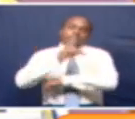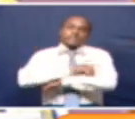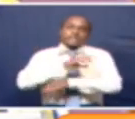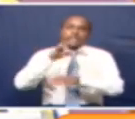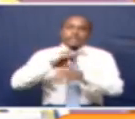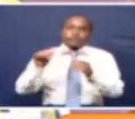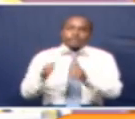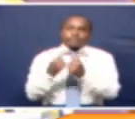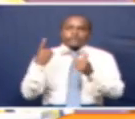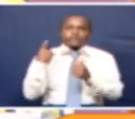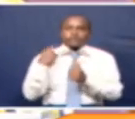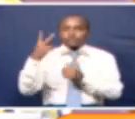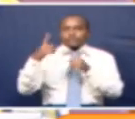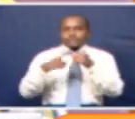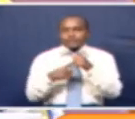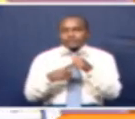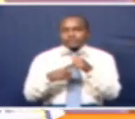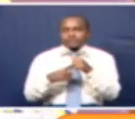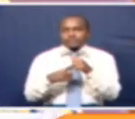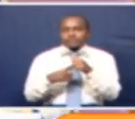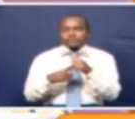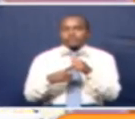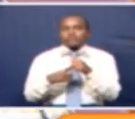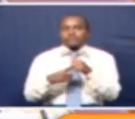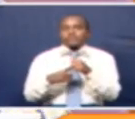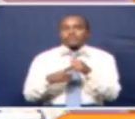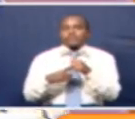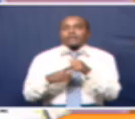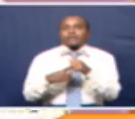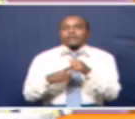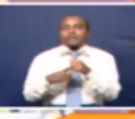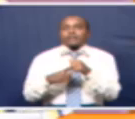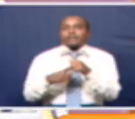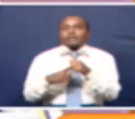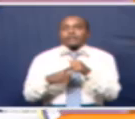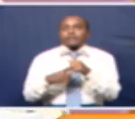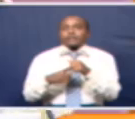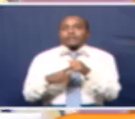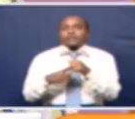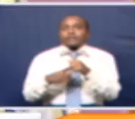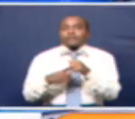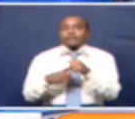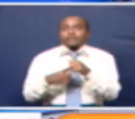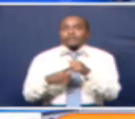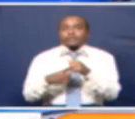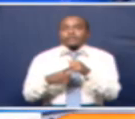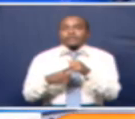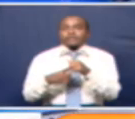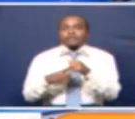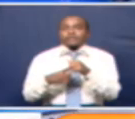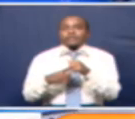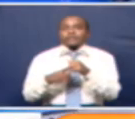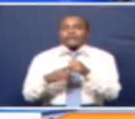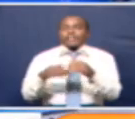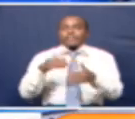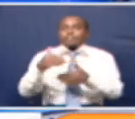of October. And the process of which declaring, they boycotted, yes, yeah? The process of declaring a